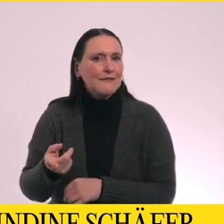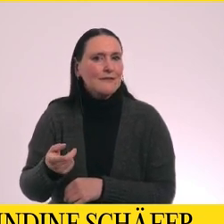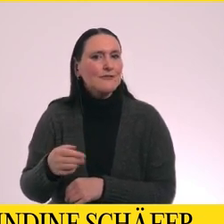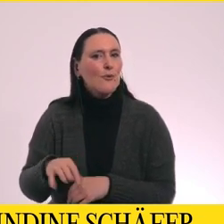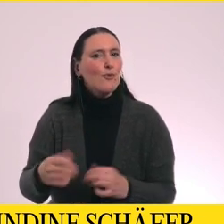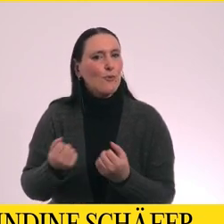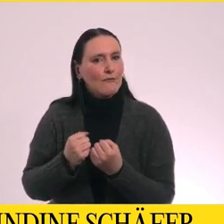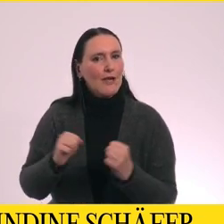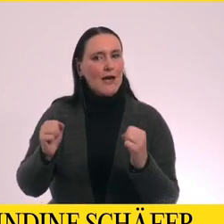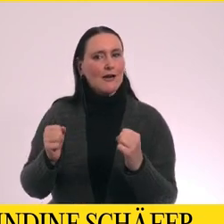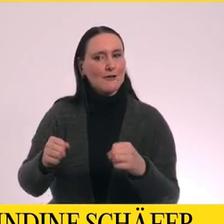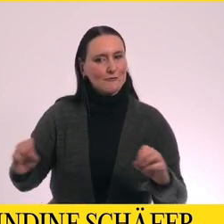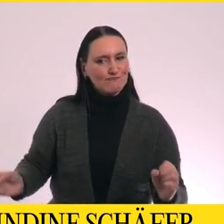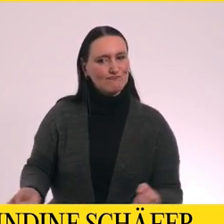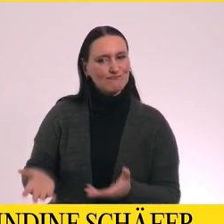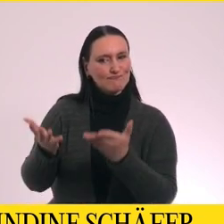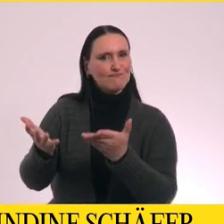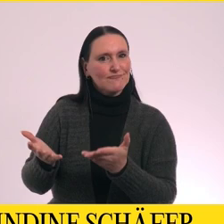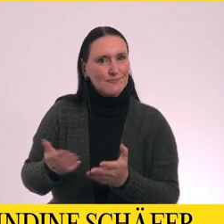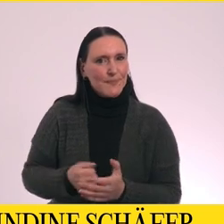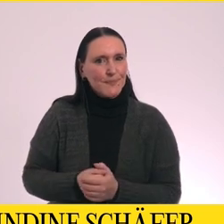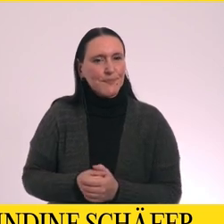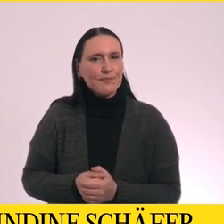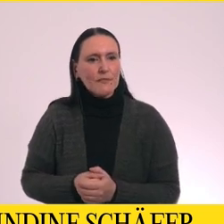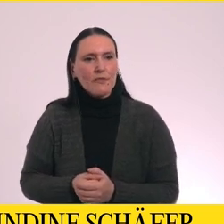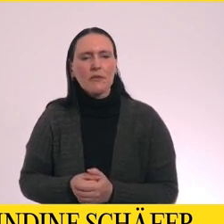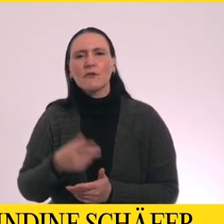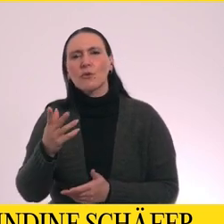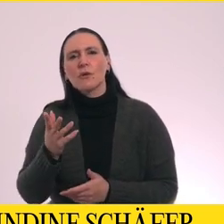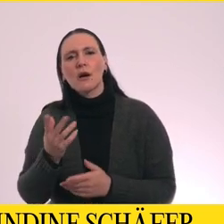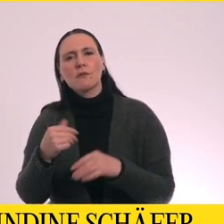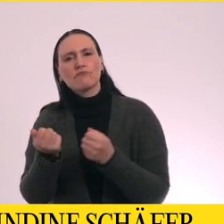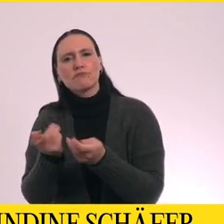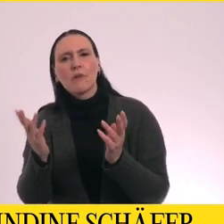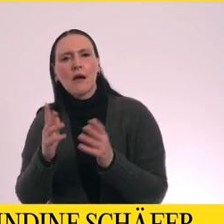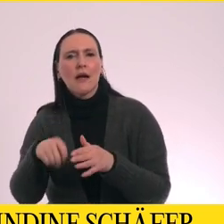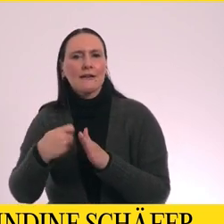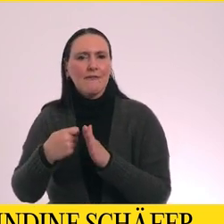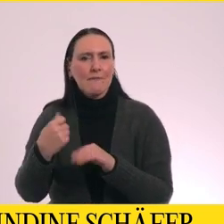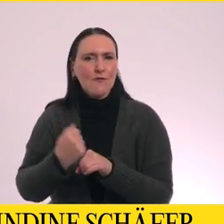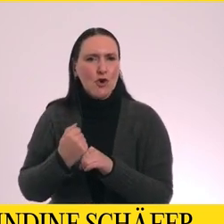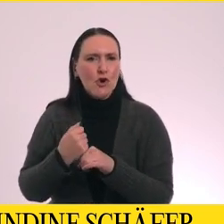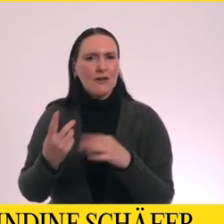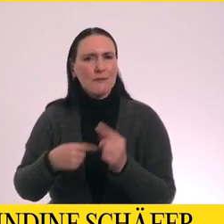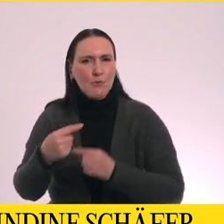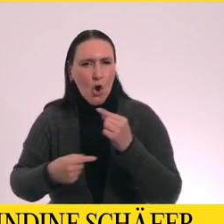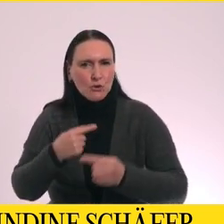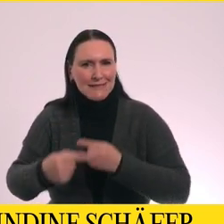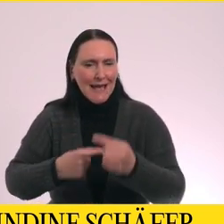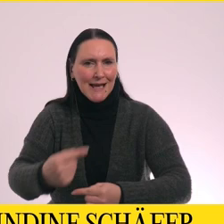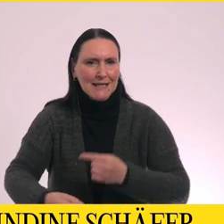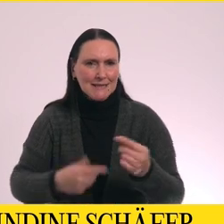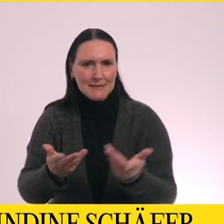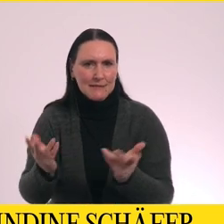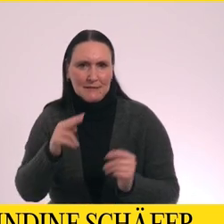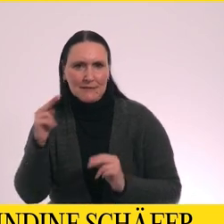work, we tend to include a lot of film work around this process, because it reveals the kind of the art